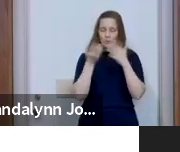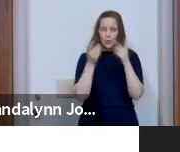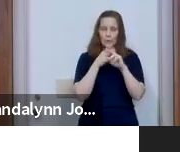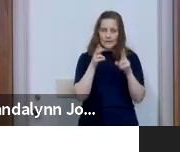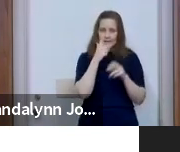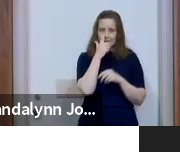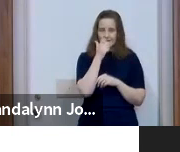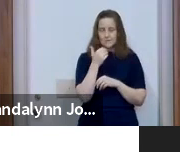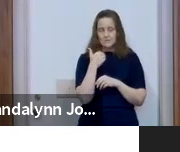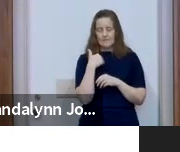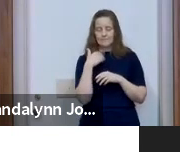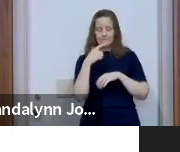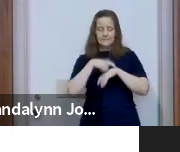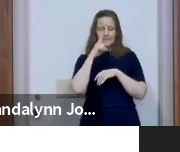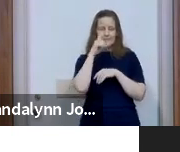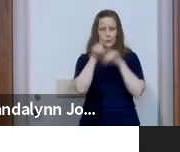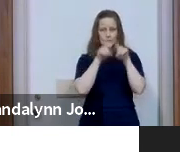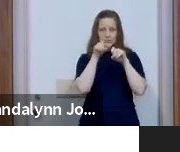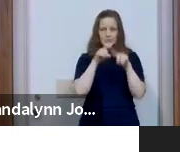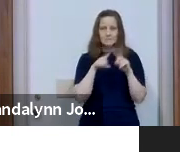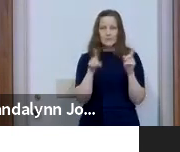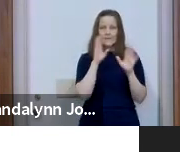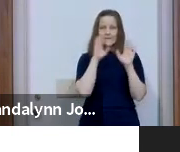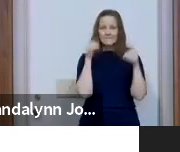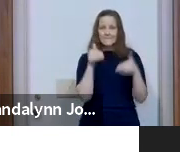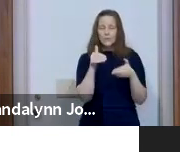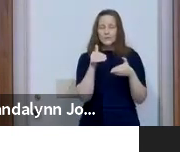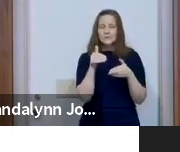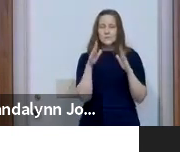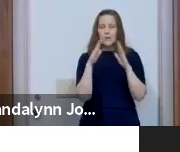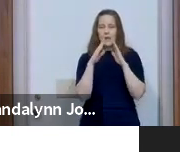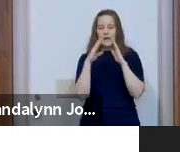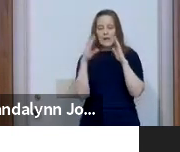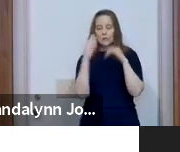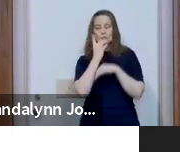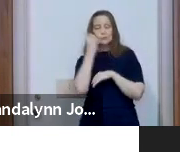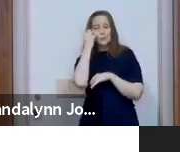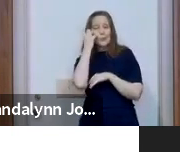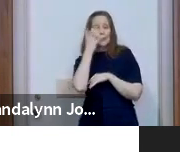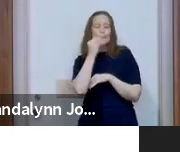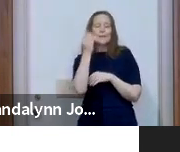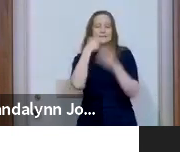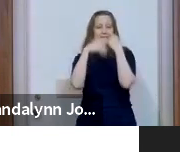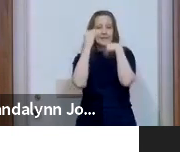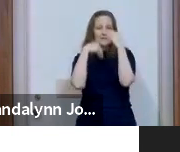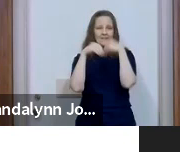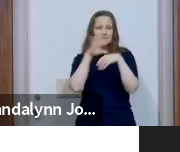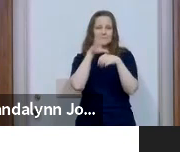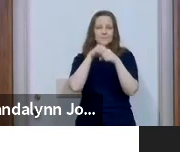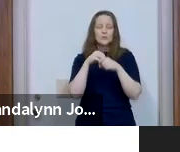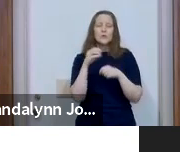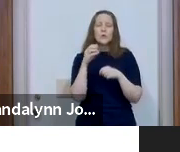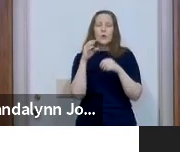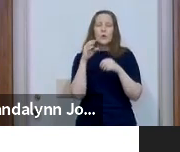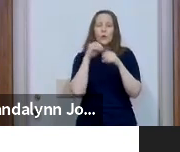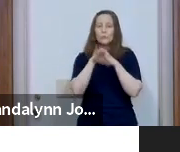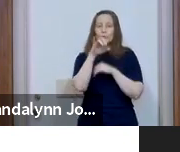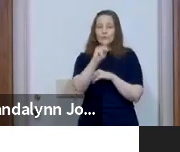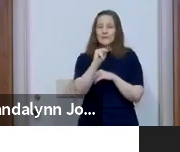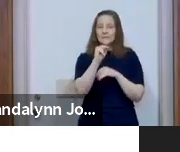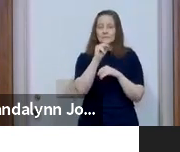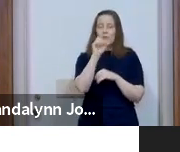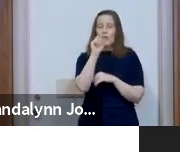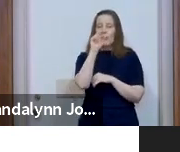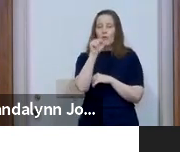there's time for questions. But I want to focus a little bit on what housing and dining are doing as part of the reopening. Move-in begins for us on August the